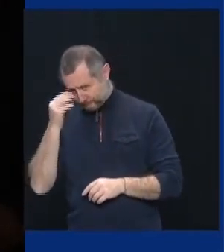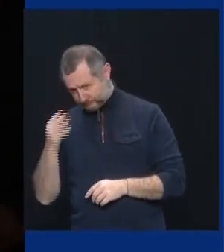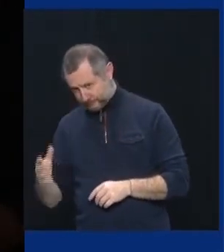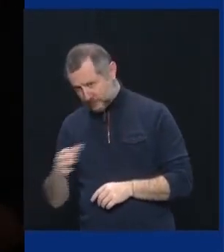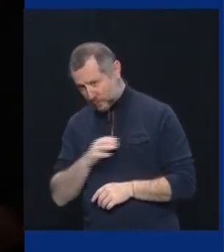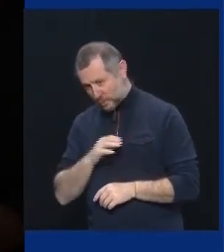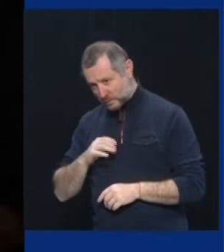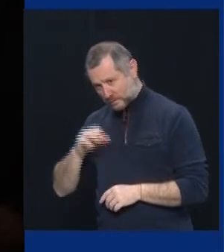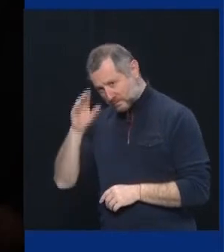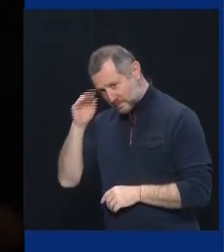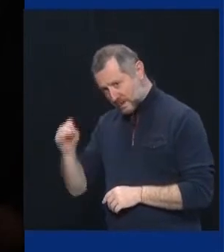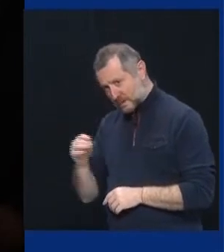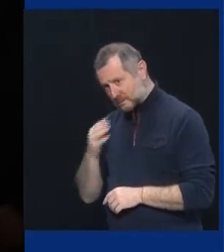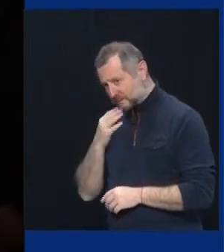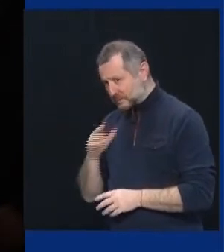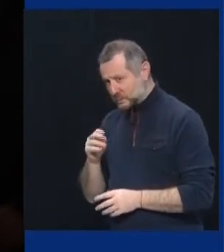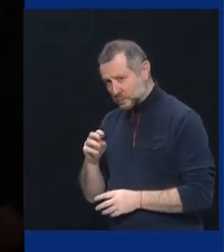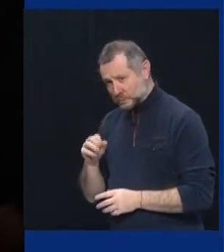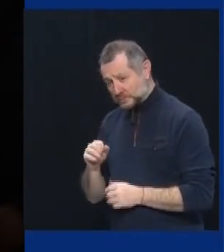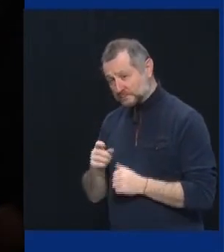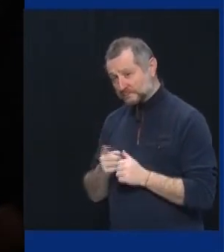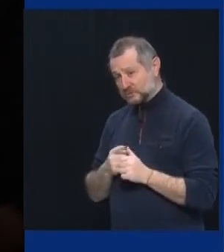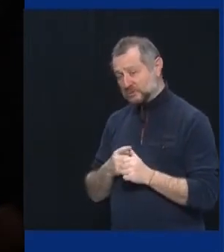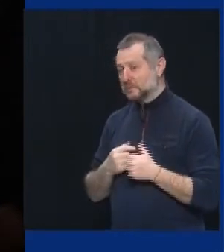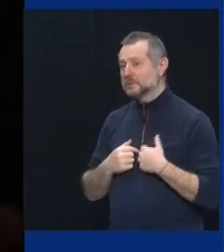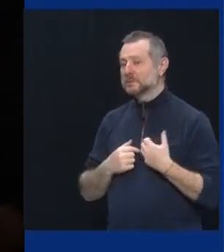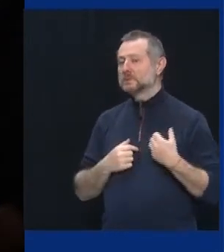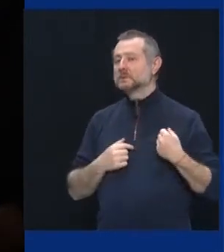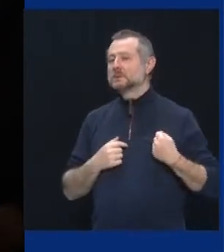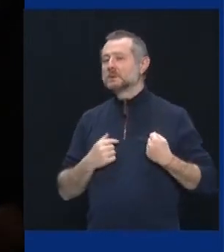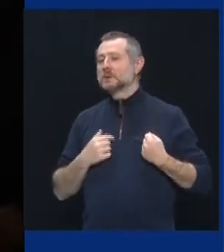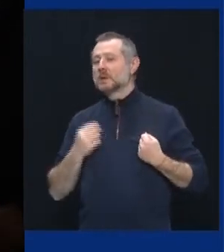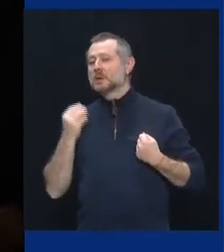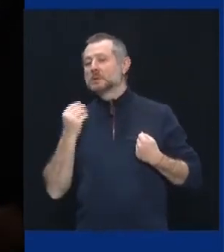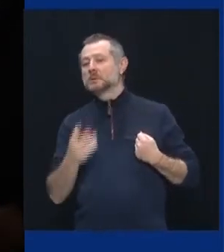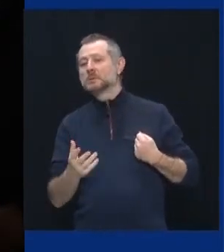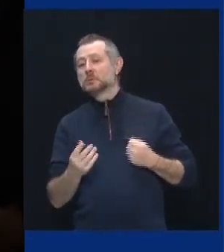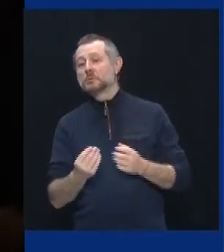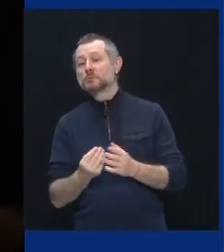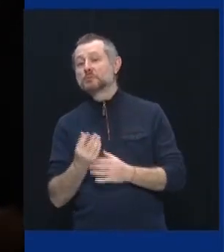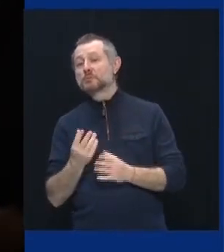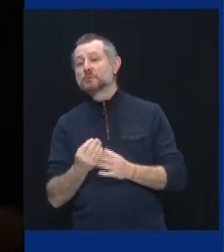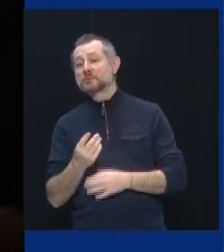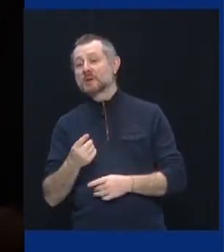to tell you, but I want to tell you first that spring is coming.